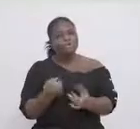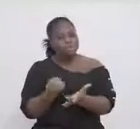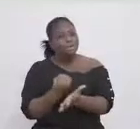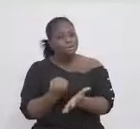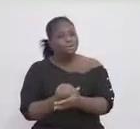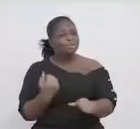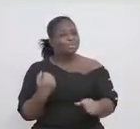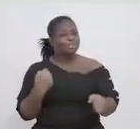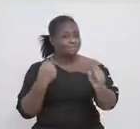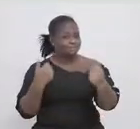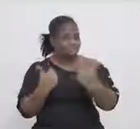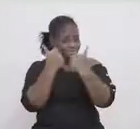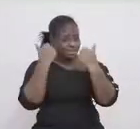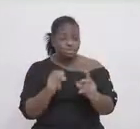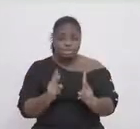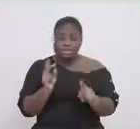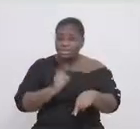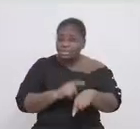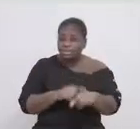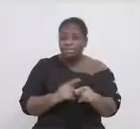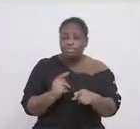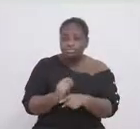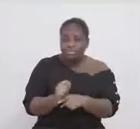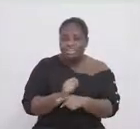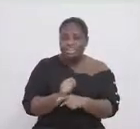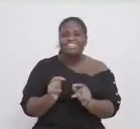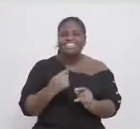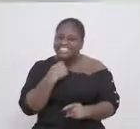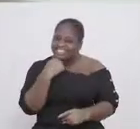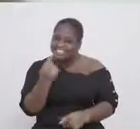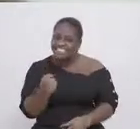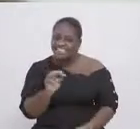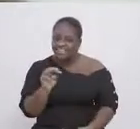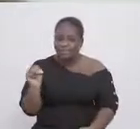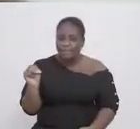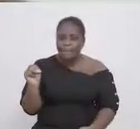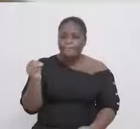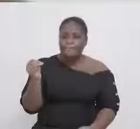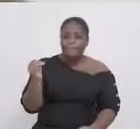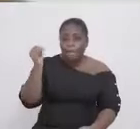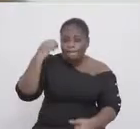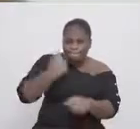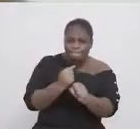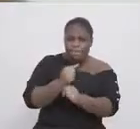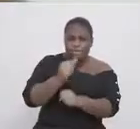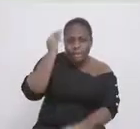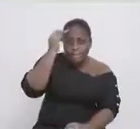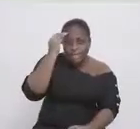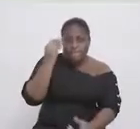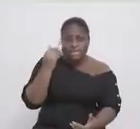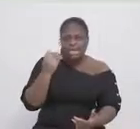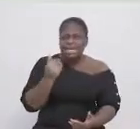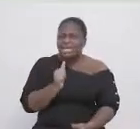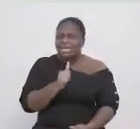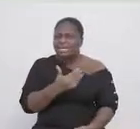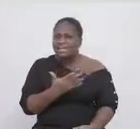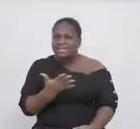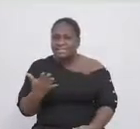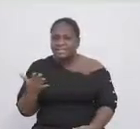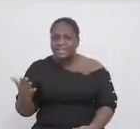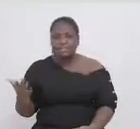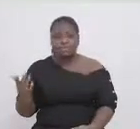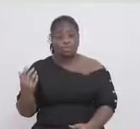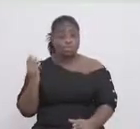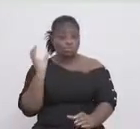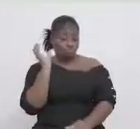money. So during our trainings, first of all, we exposed them, breaking the mindset that only things that they are good for is, you